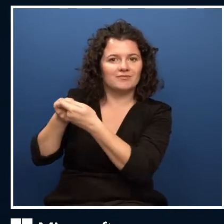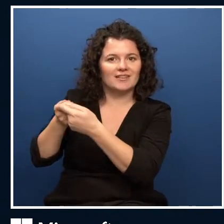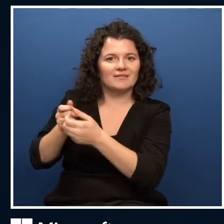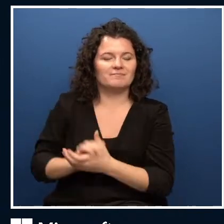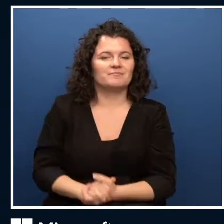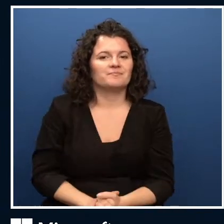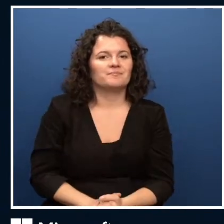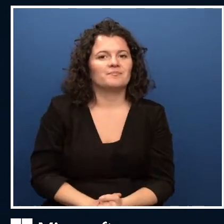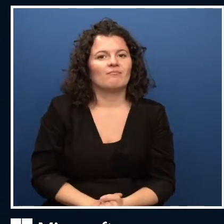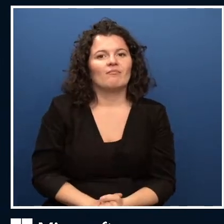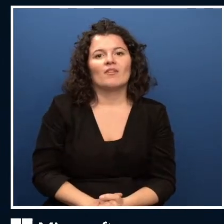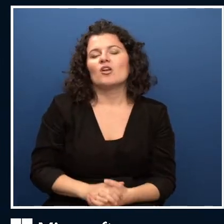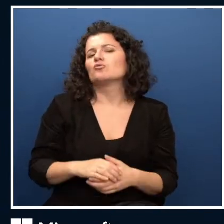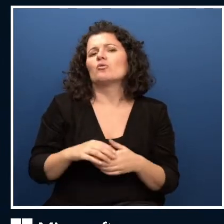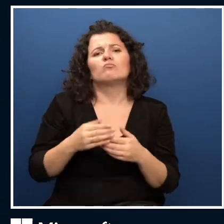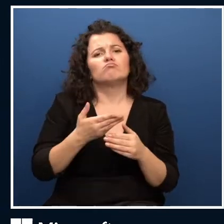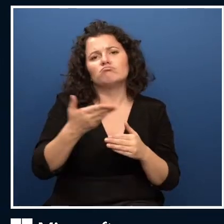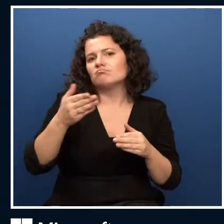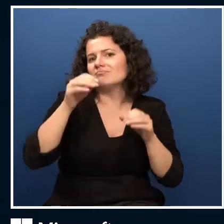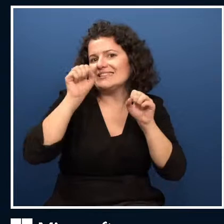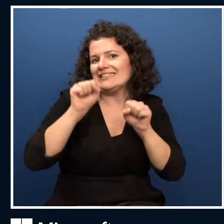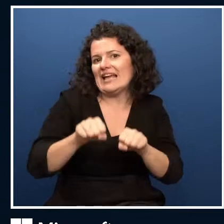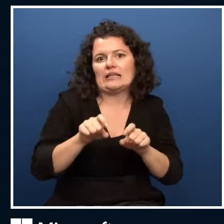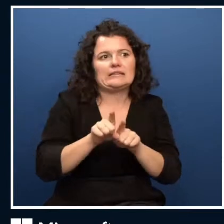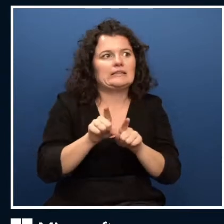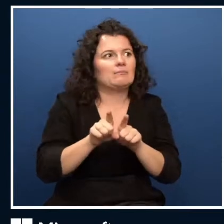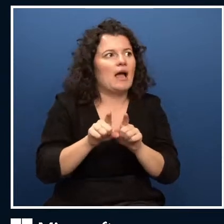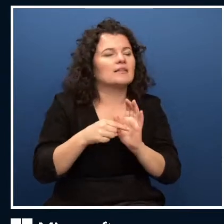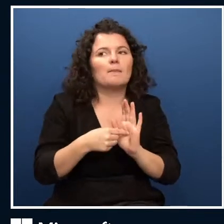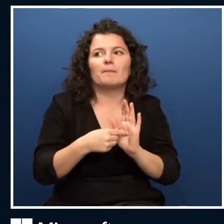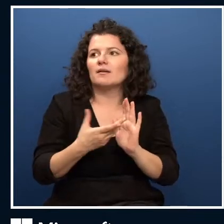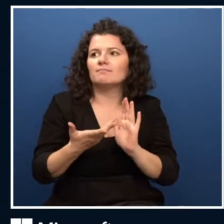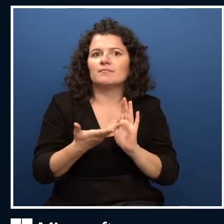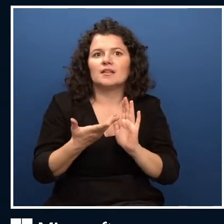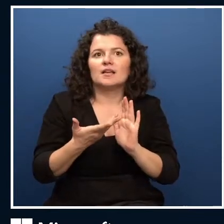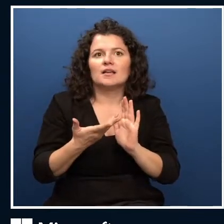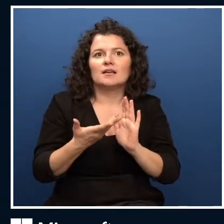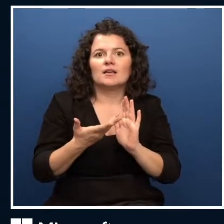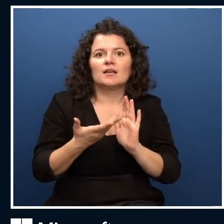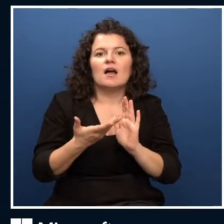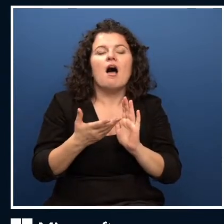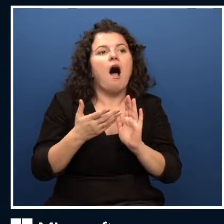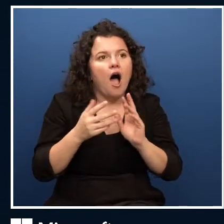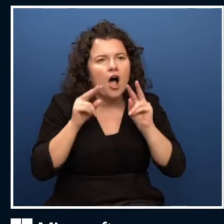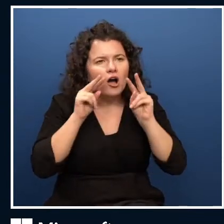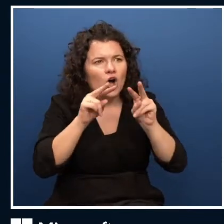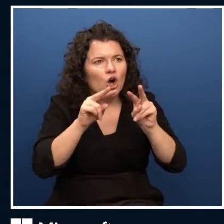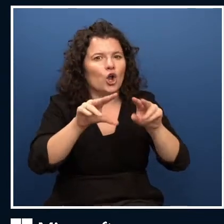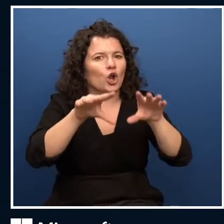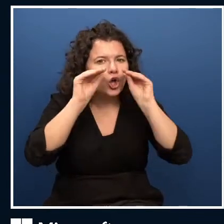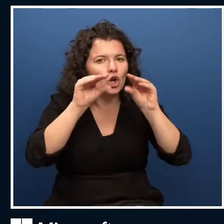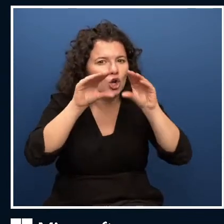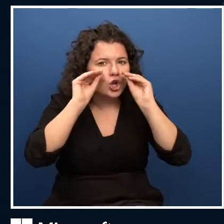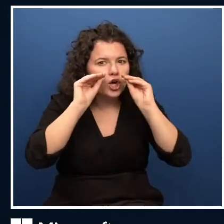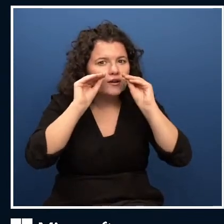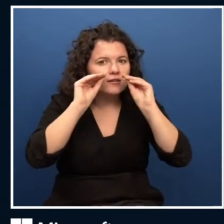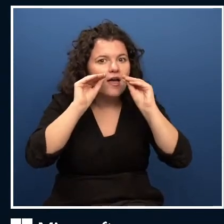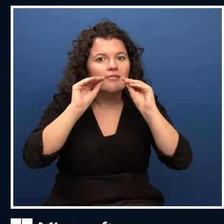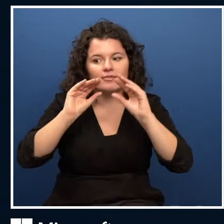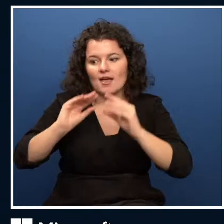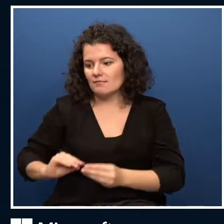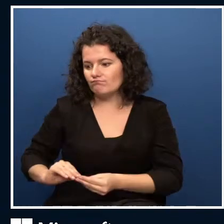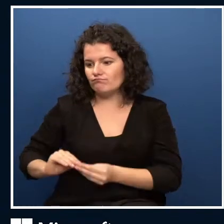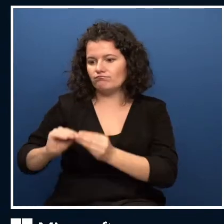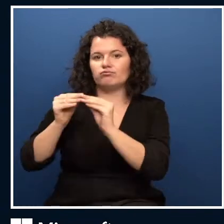profile on as you're part of your learning, so that when it comes to applying or when it comes to showing off, you're not panicking and then trying